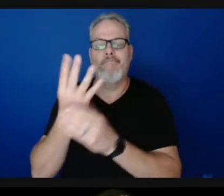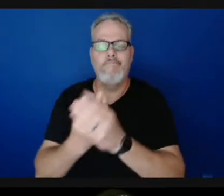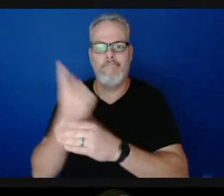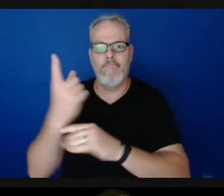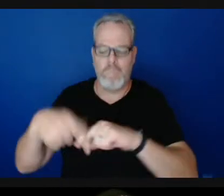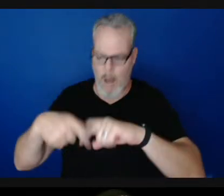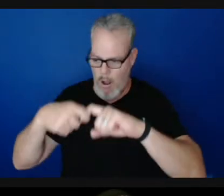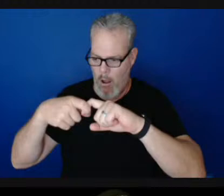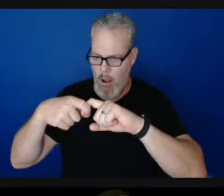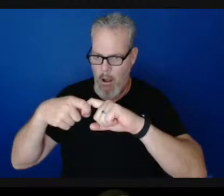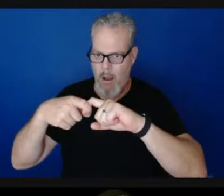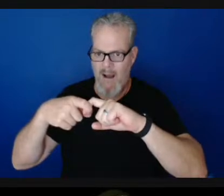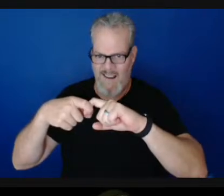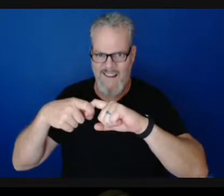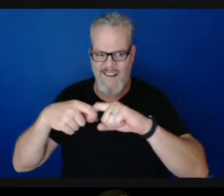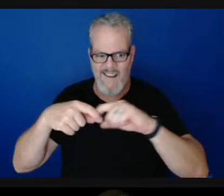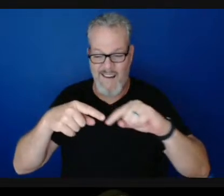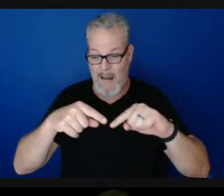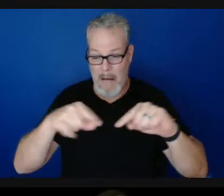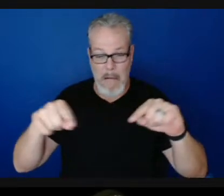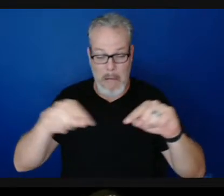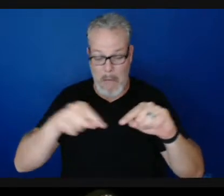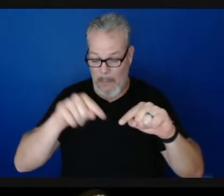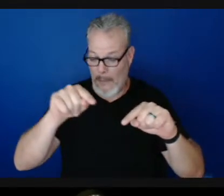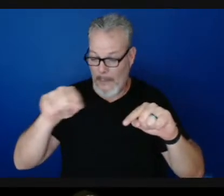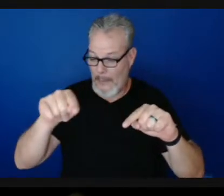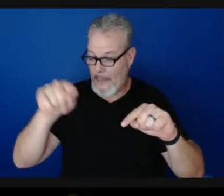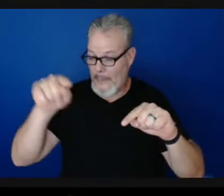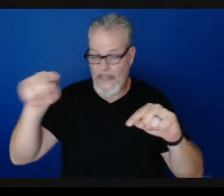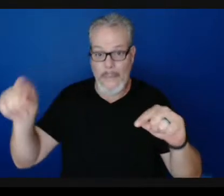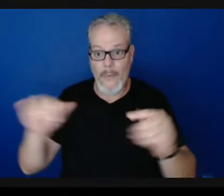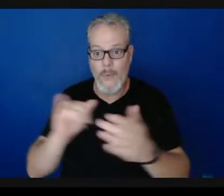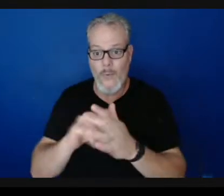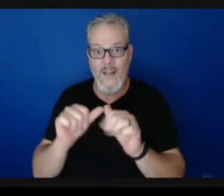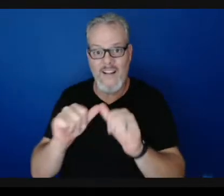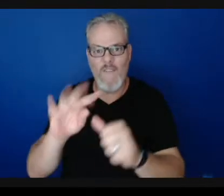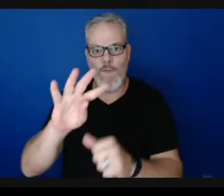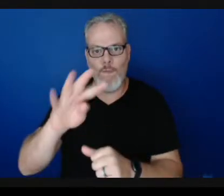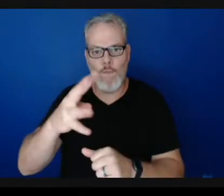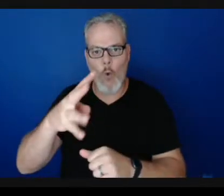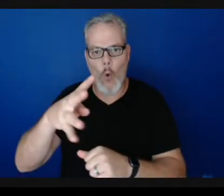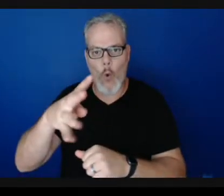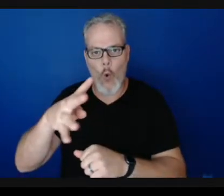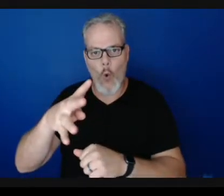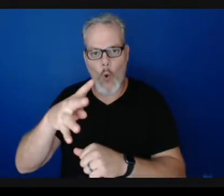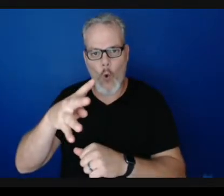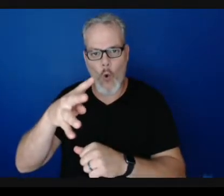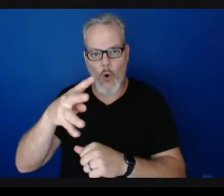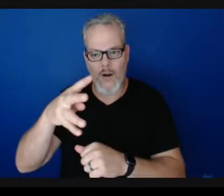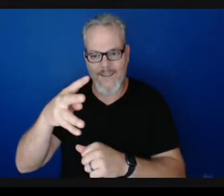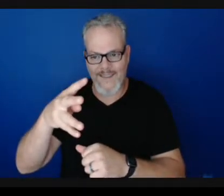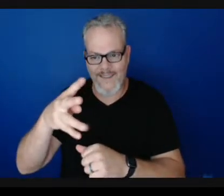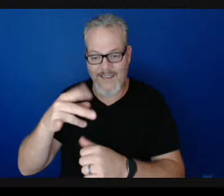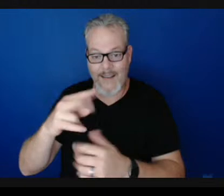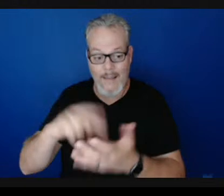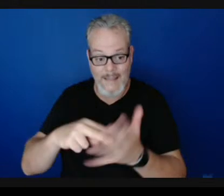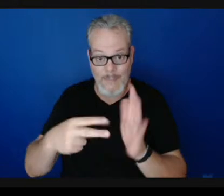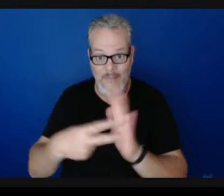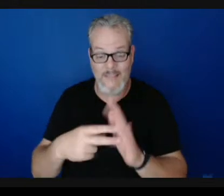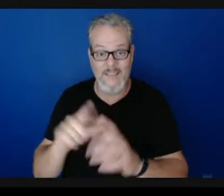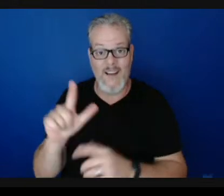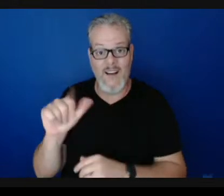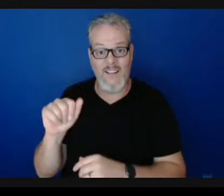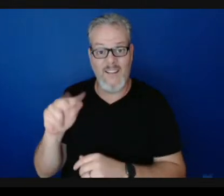built extra tall here in this fourth phase right here, such that when lava was draining back the next